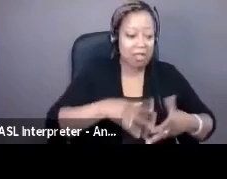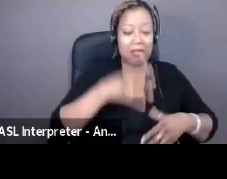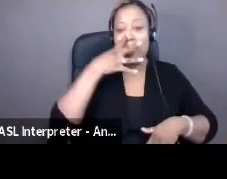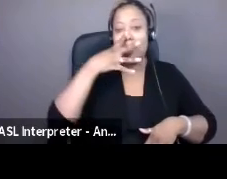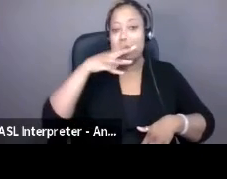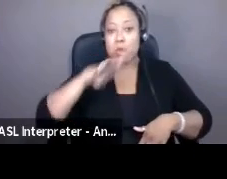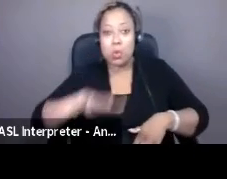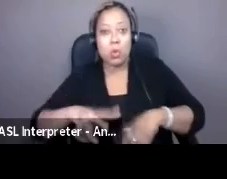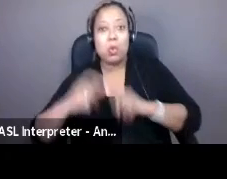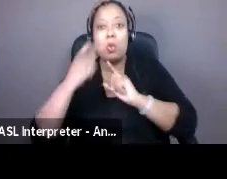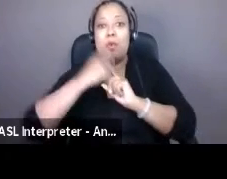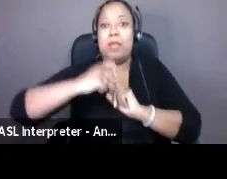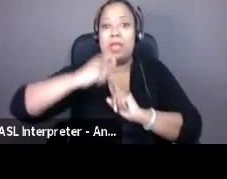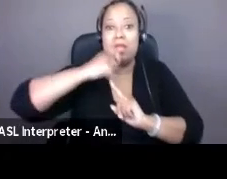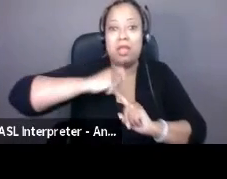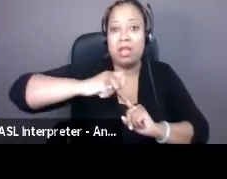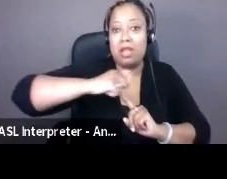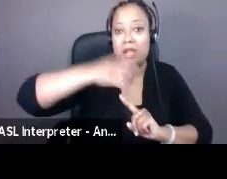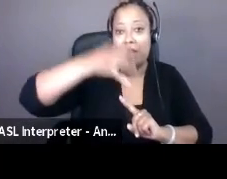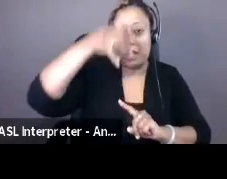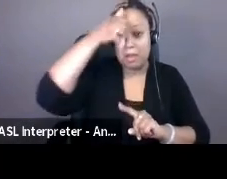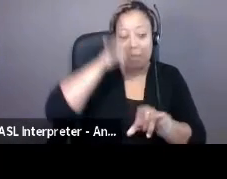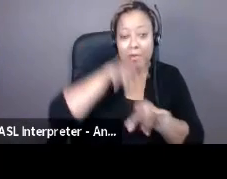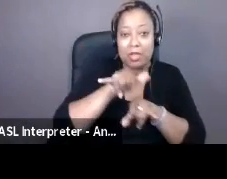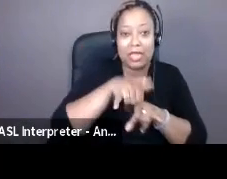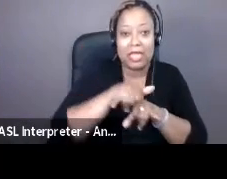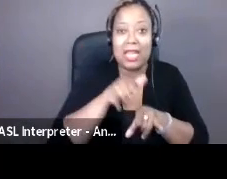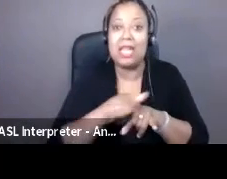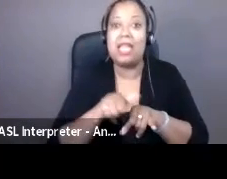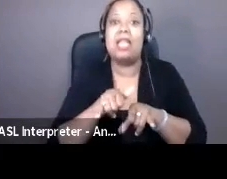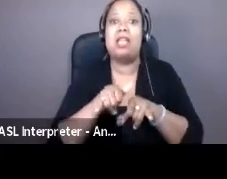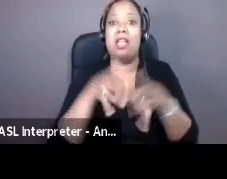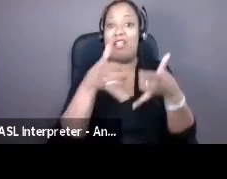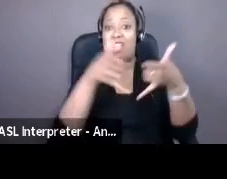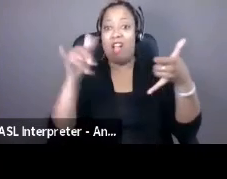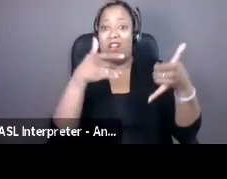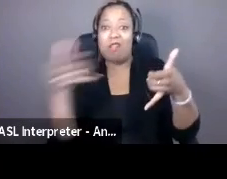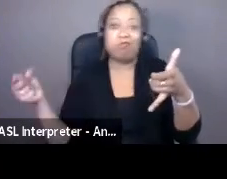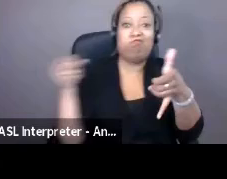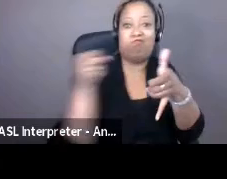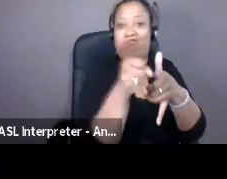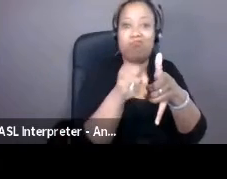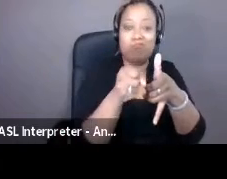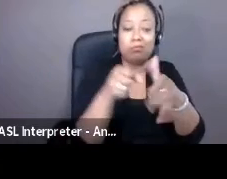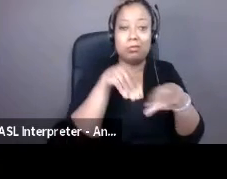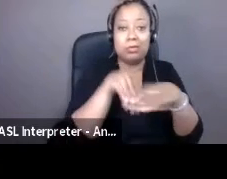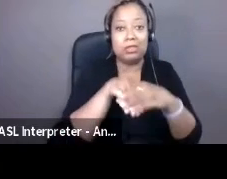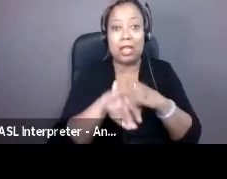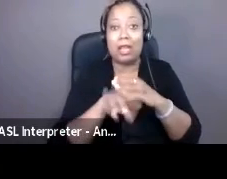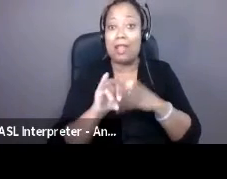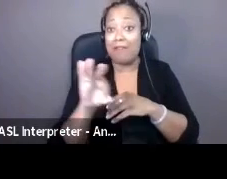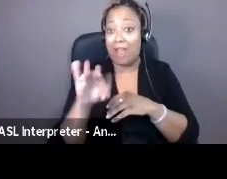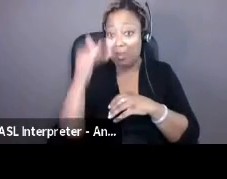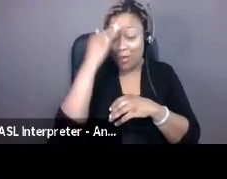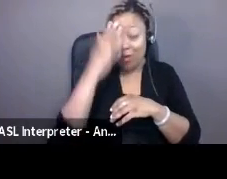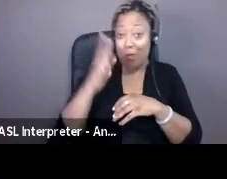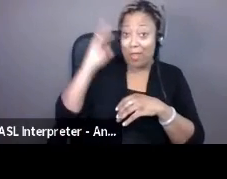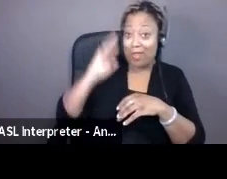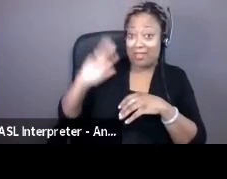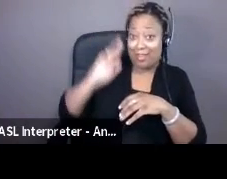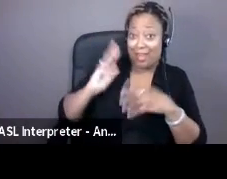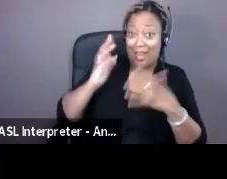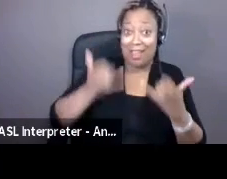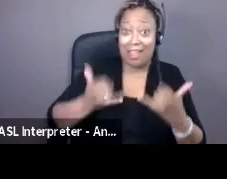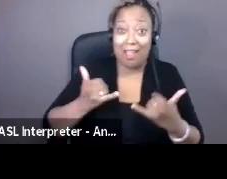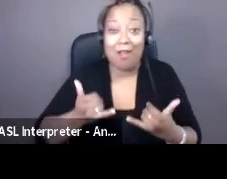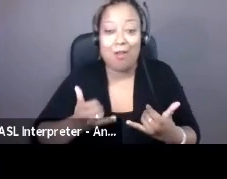on, I've been bullied, I got locked in a locker. Had I known enough back then about what I know about golf now, I would have been